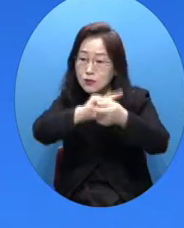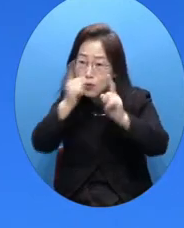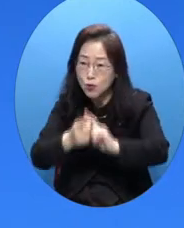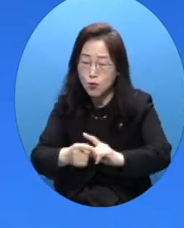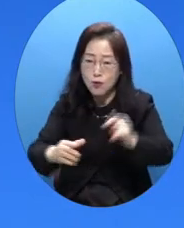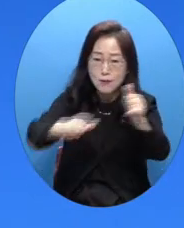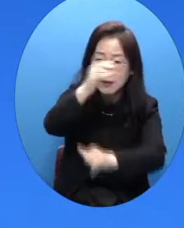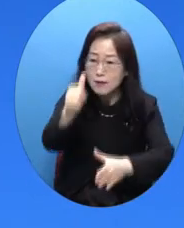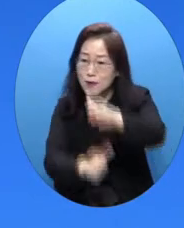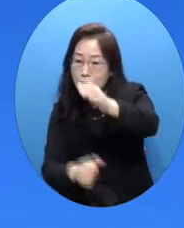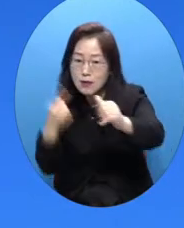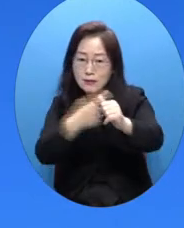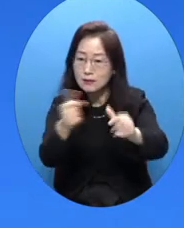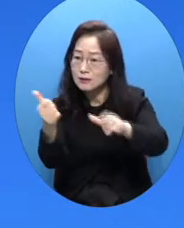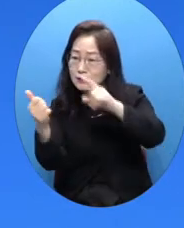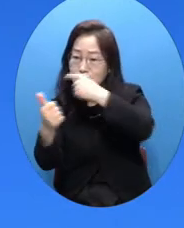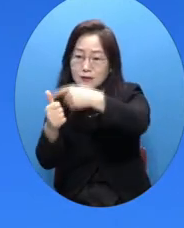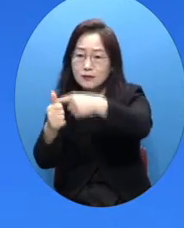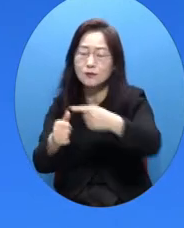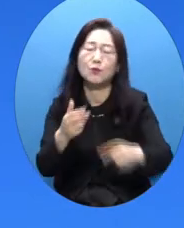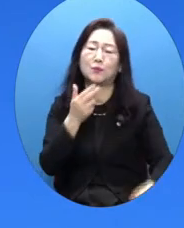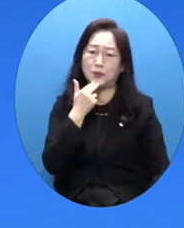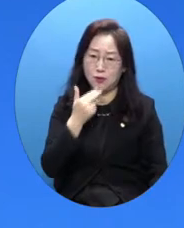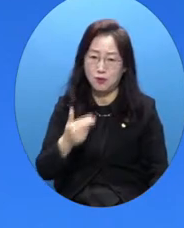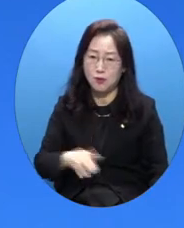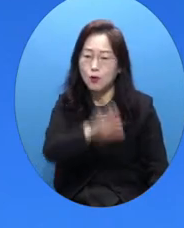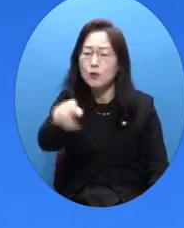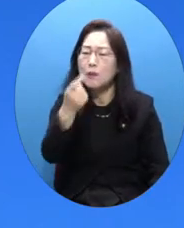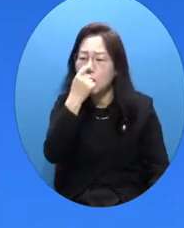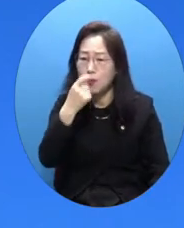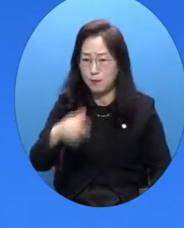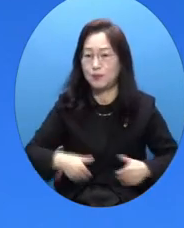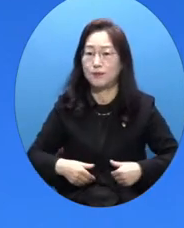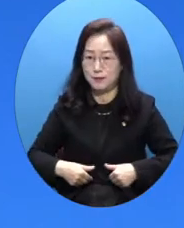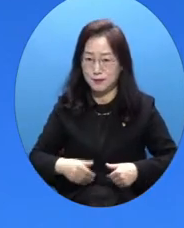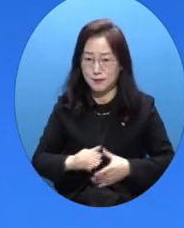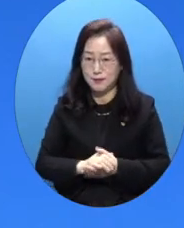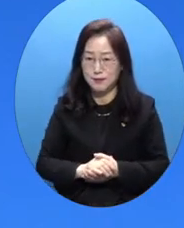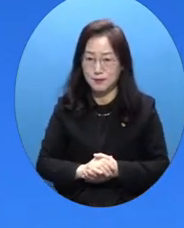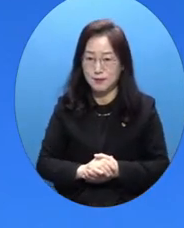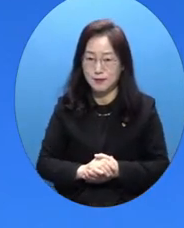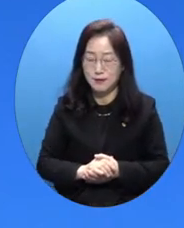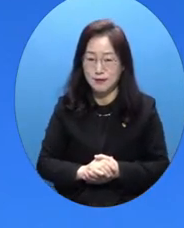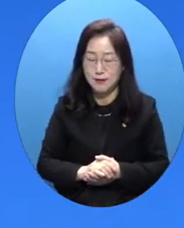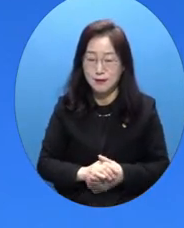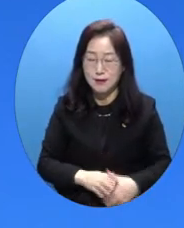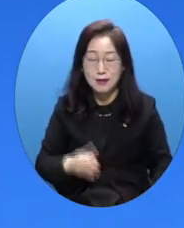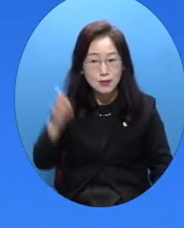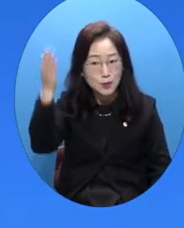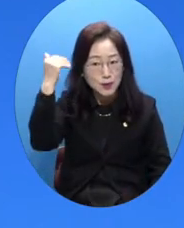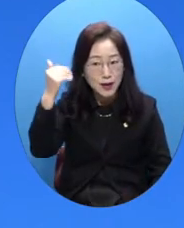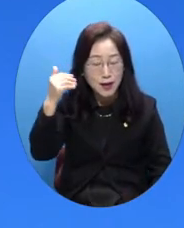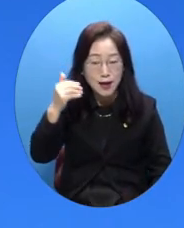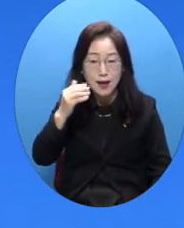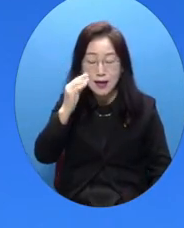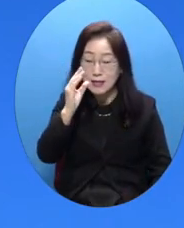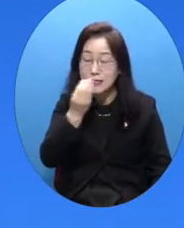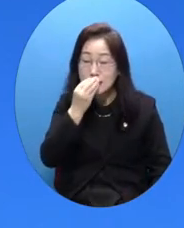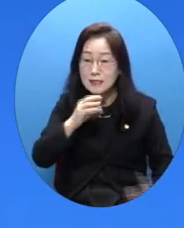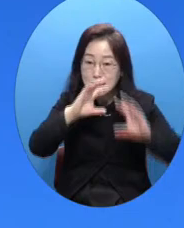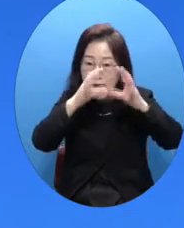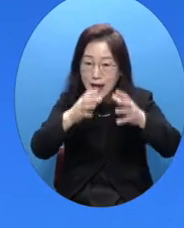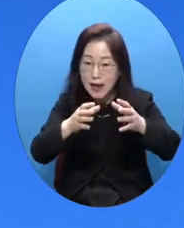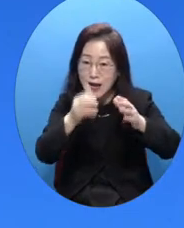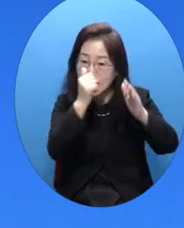so therefore Jews never gossip or speak negatively even about others we must learn about this I I